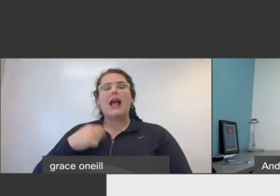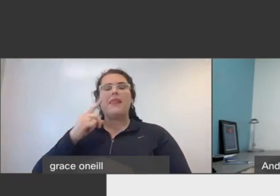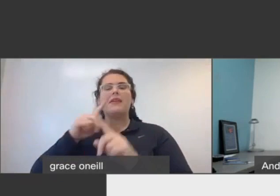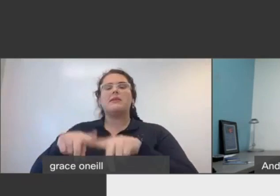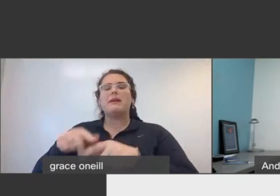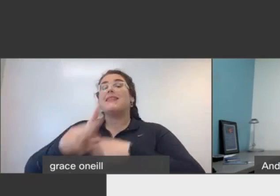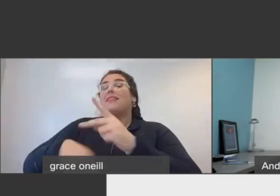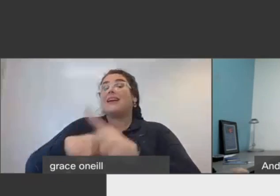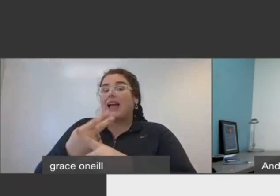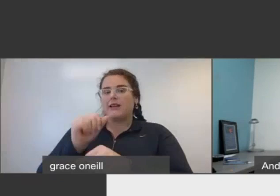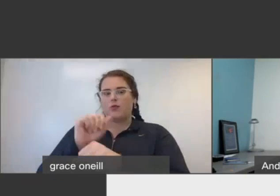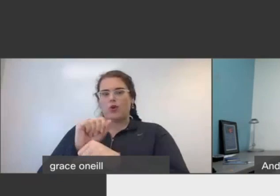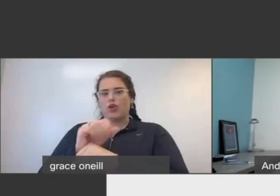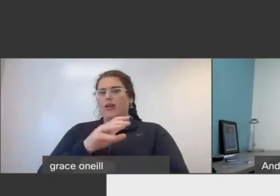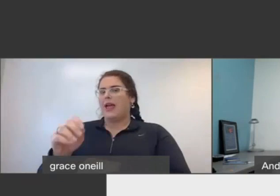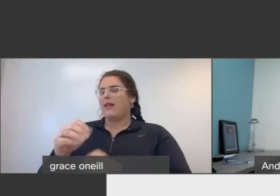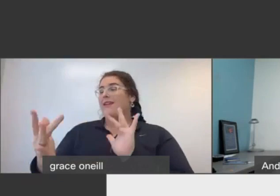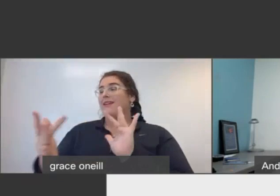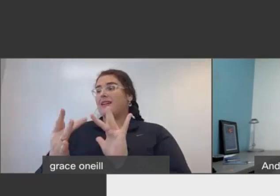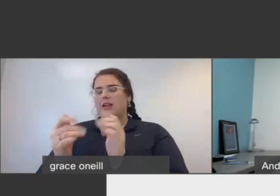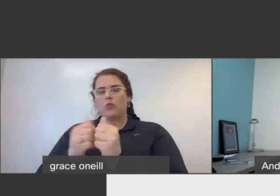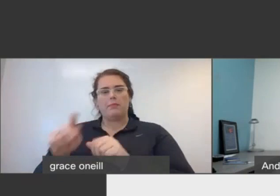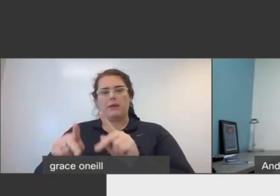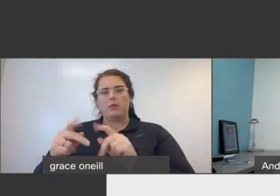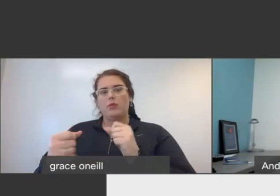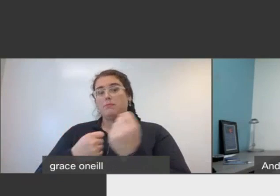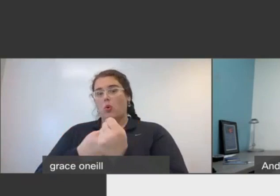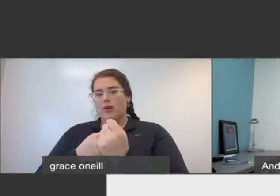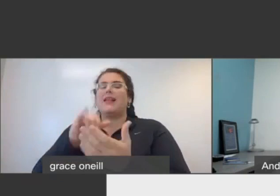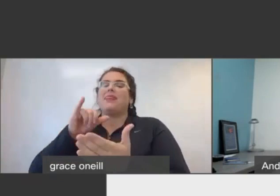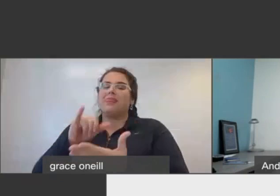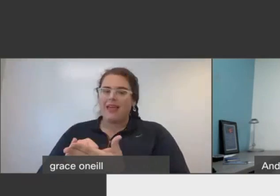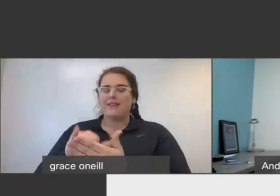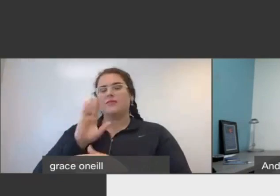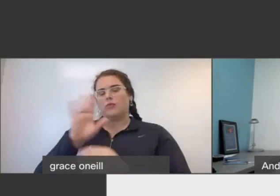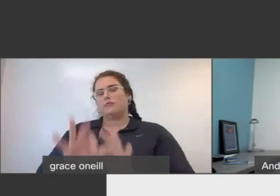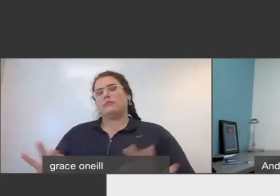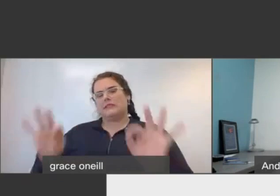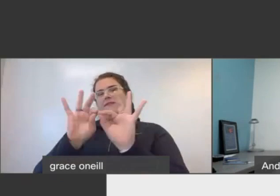the kind of contact they have with the people we support that makes the difference.